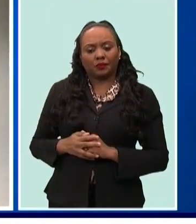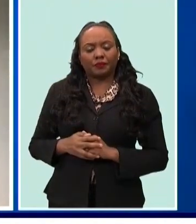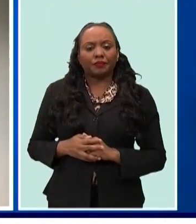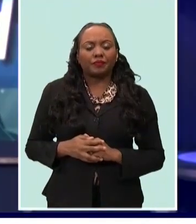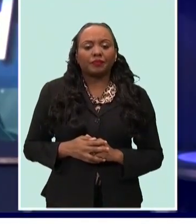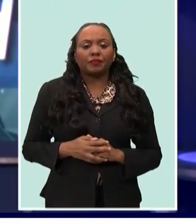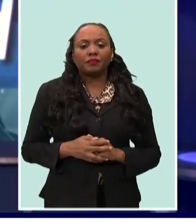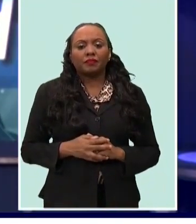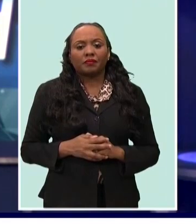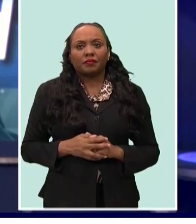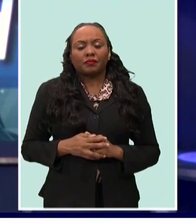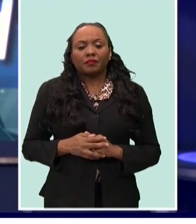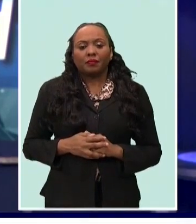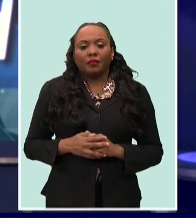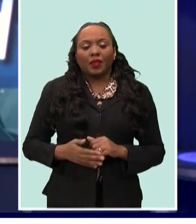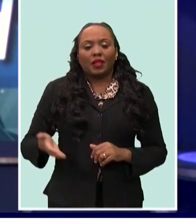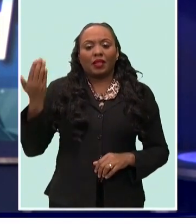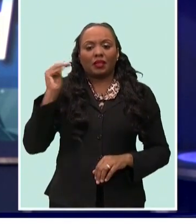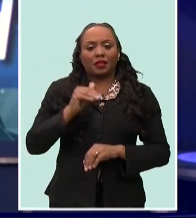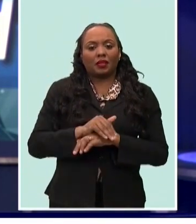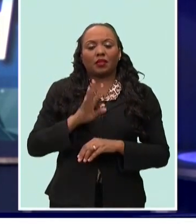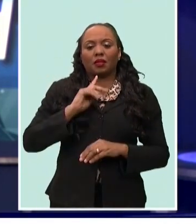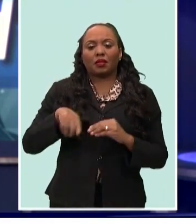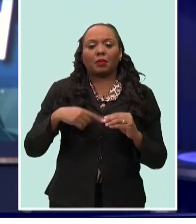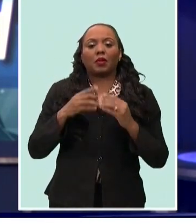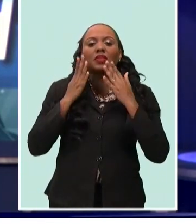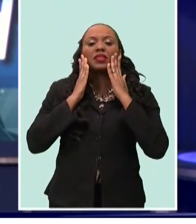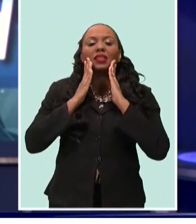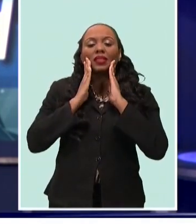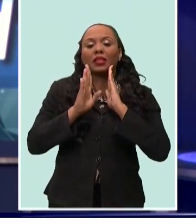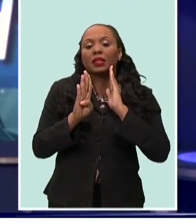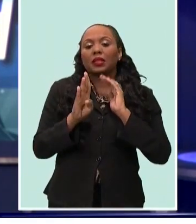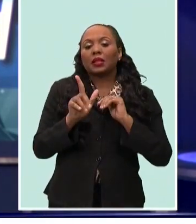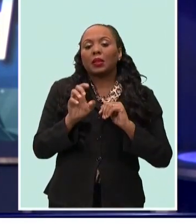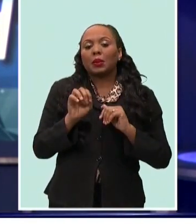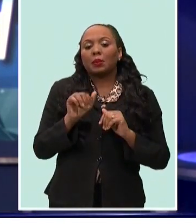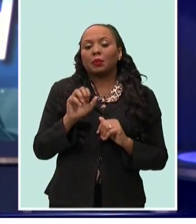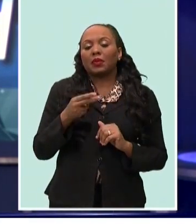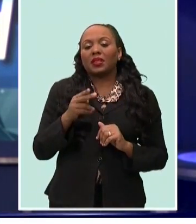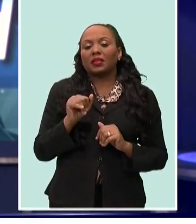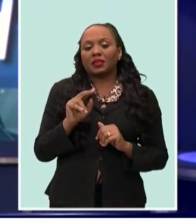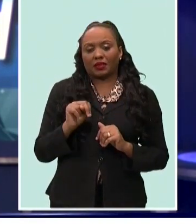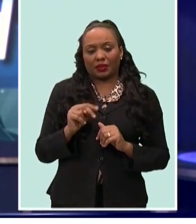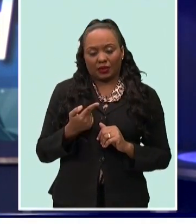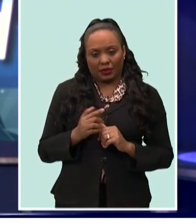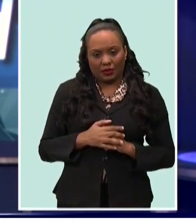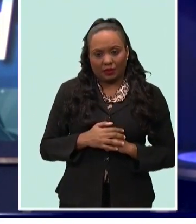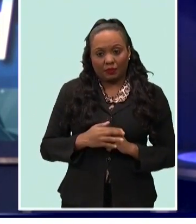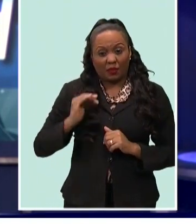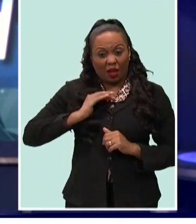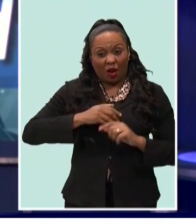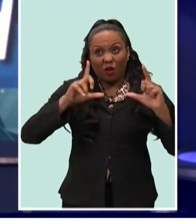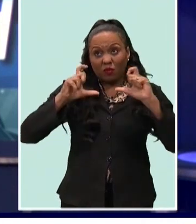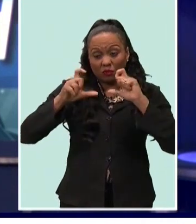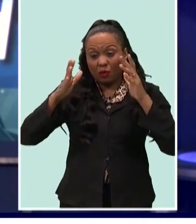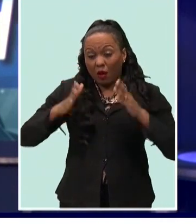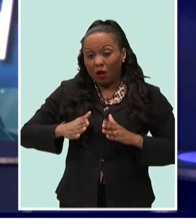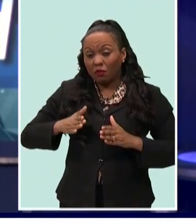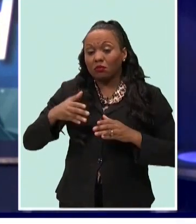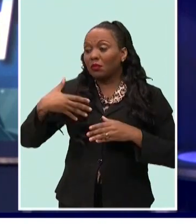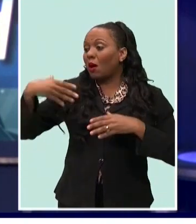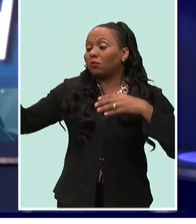CBC News. Last night we told you about the dangers of skin bleaching. Well, our photographer Chris Wood took to the